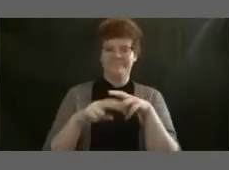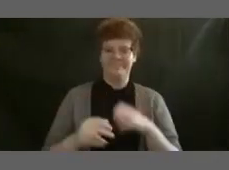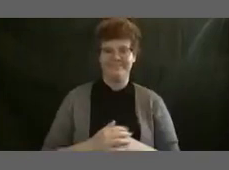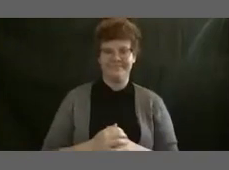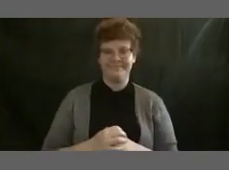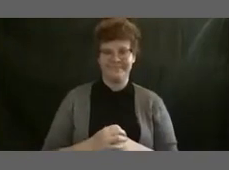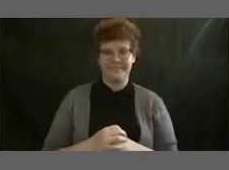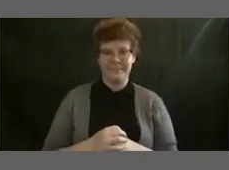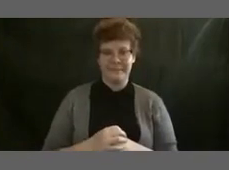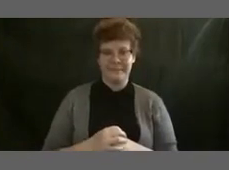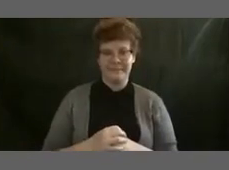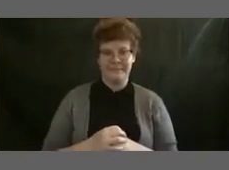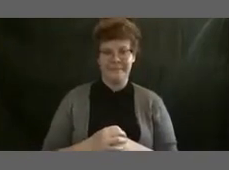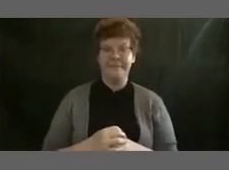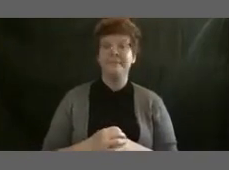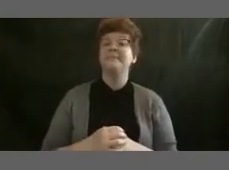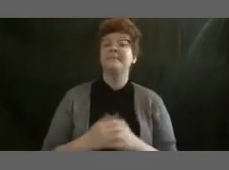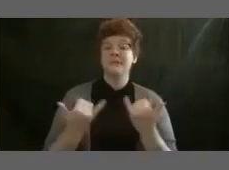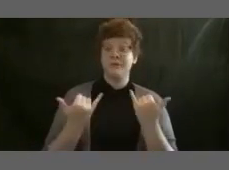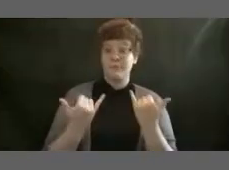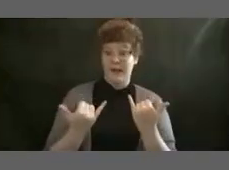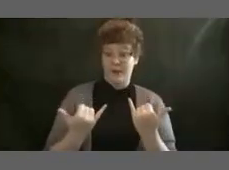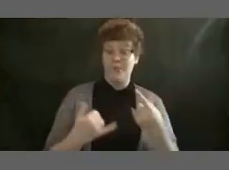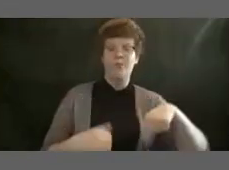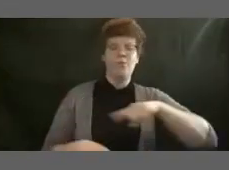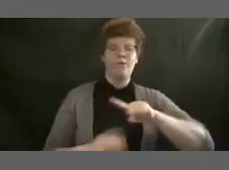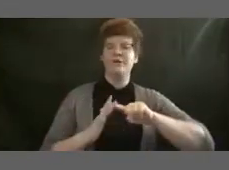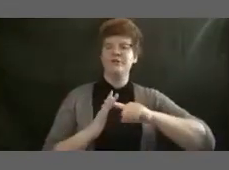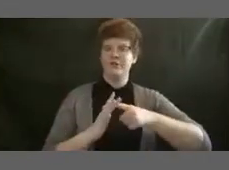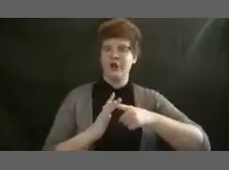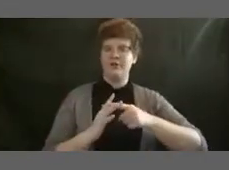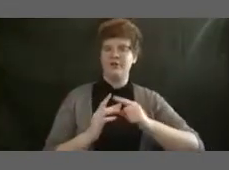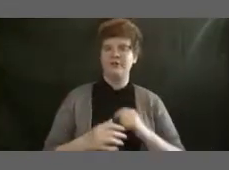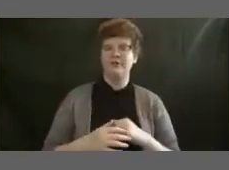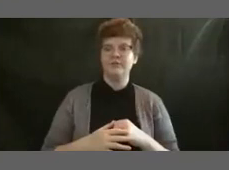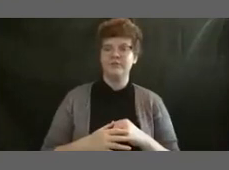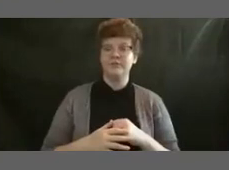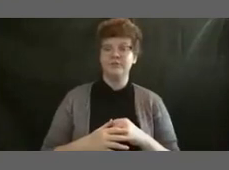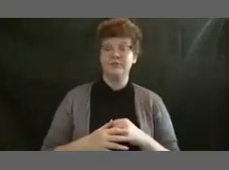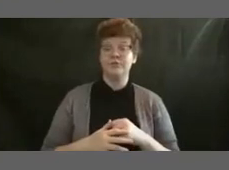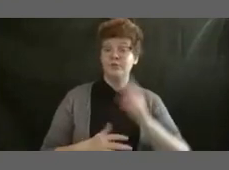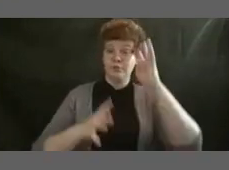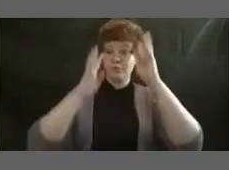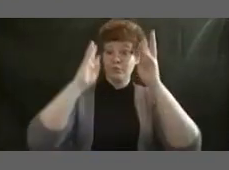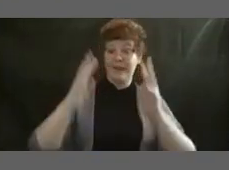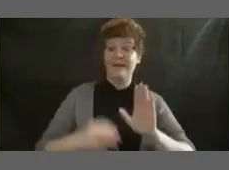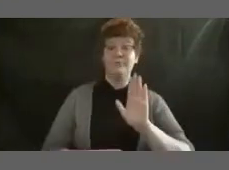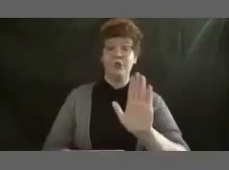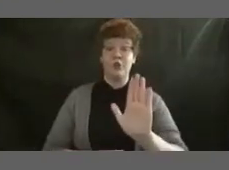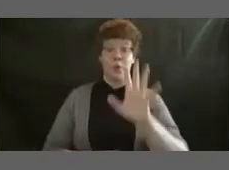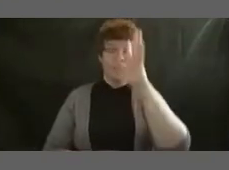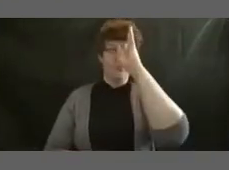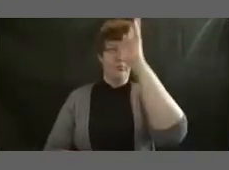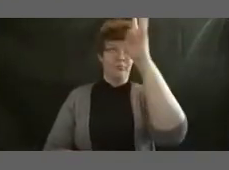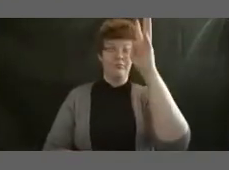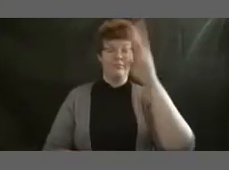that's applying existing color. We're going to begin to create custom colors. So